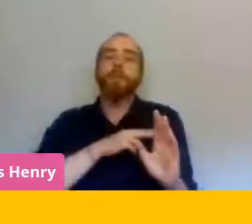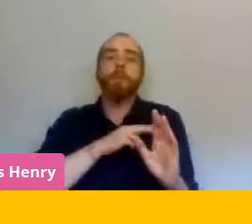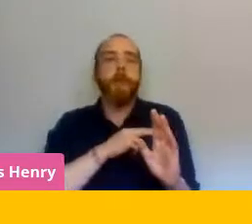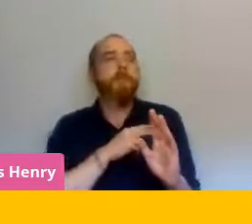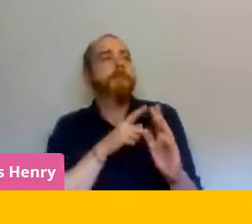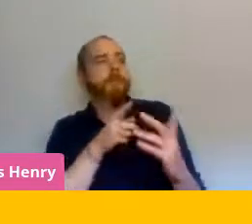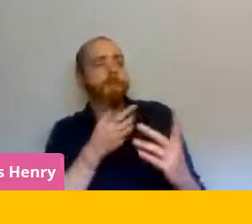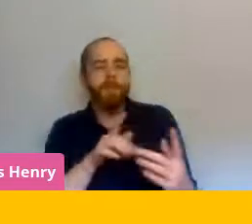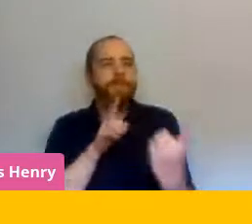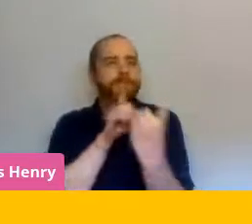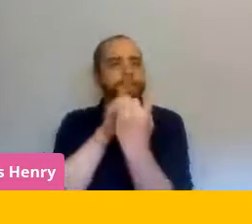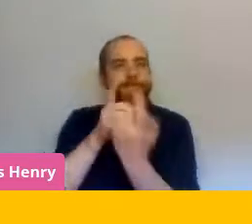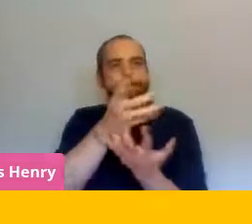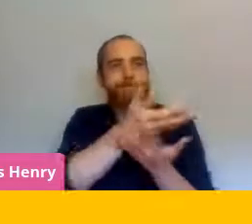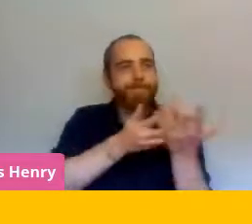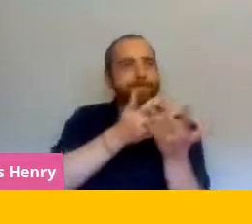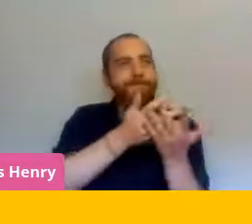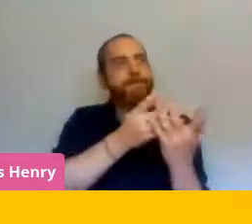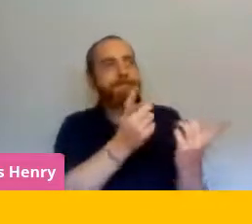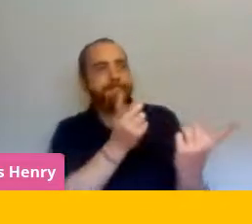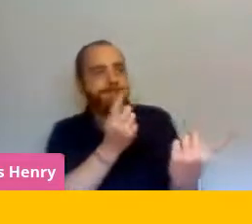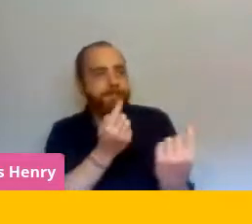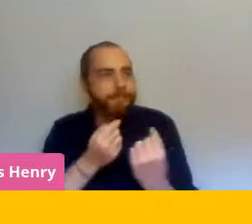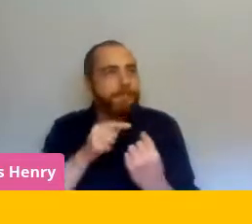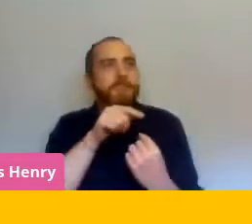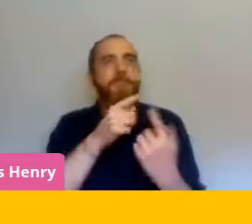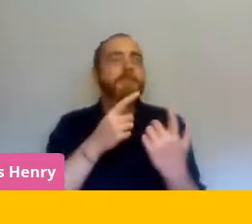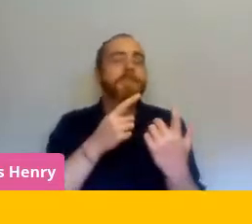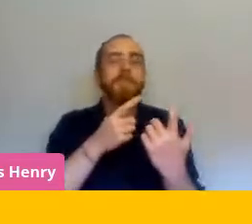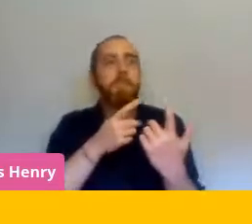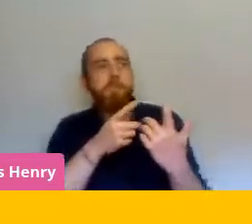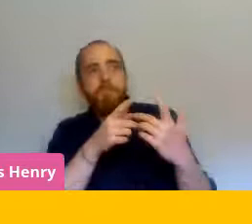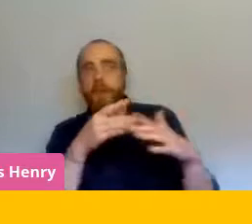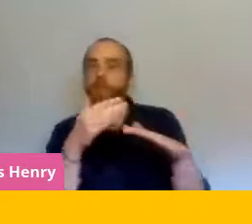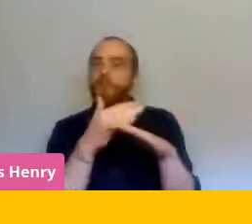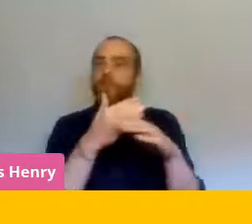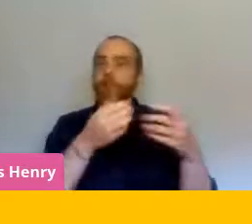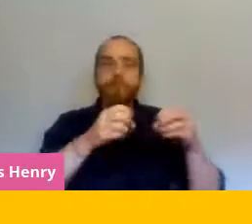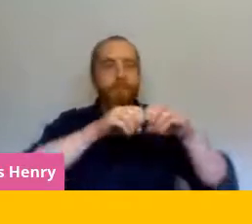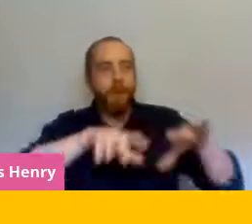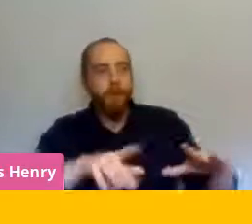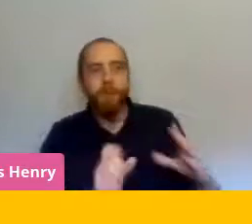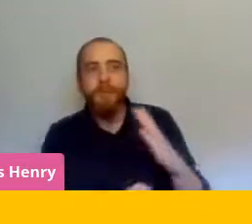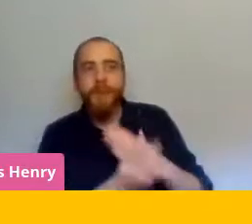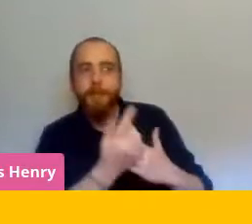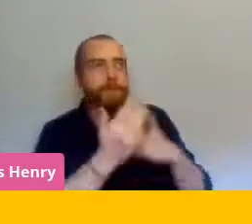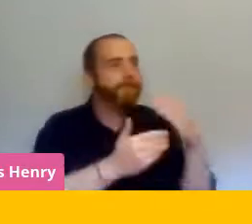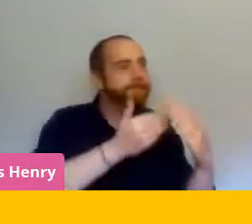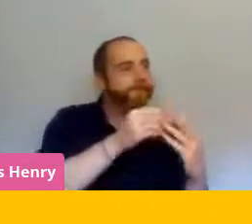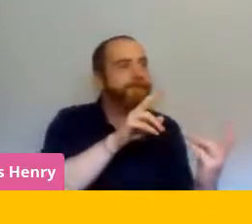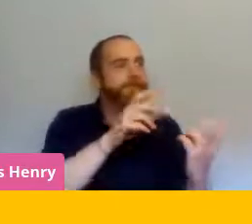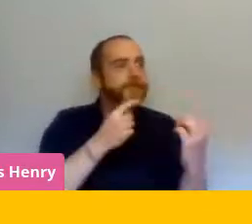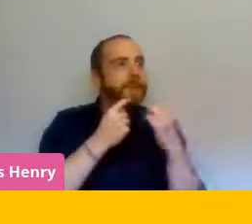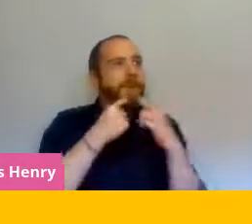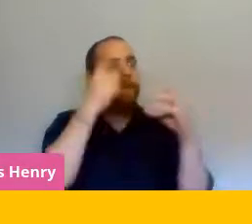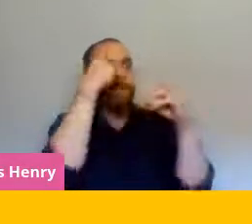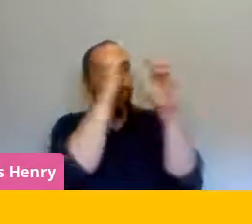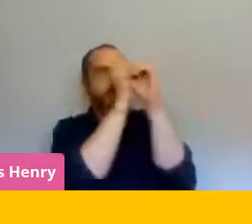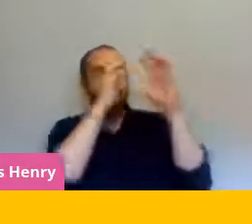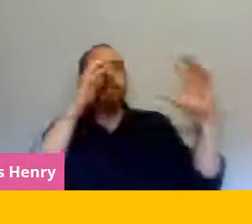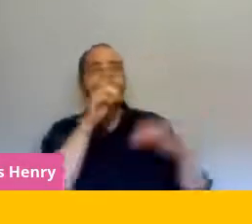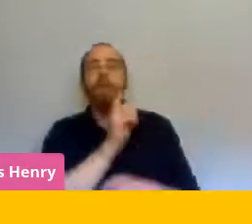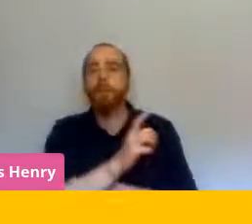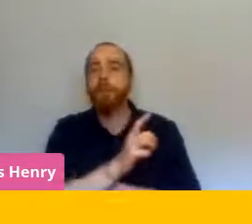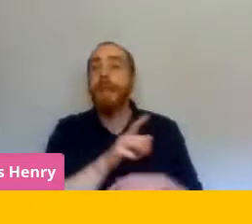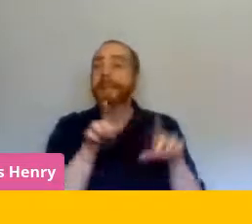losses. We've also surveyed members online. So we did a survey for people who've been, for GTAs